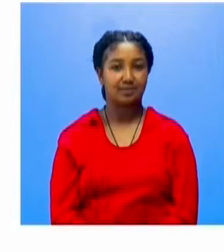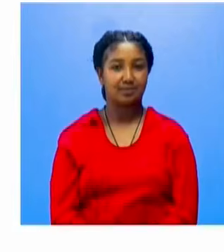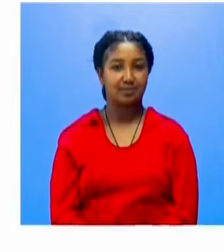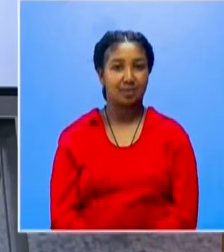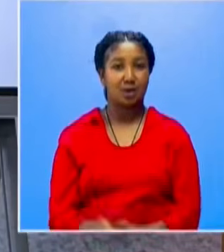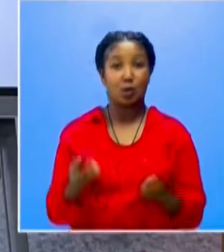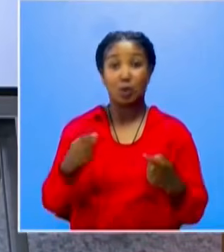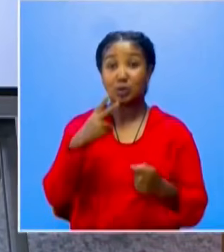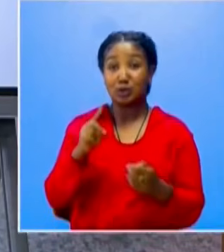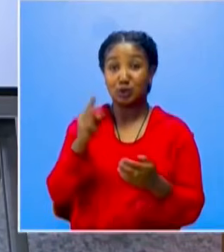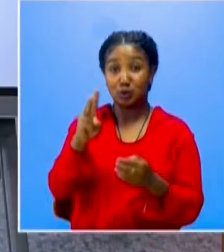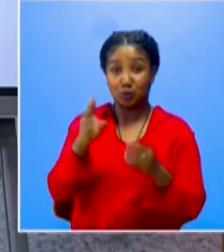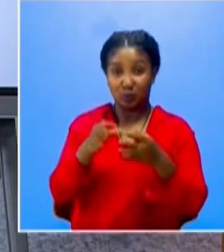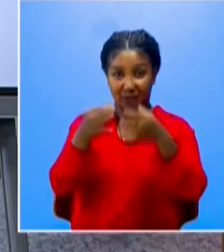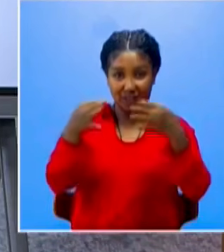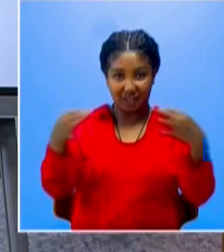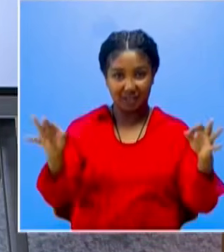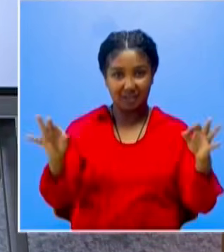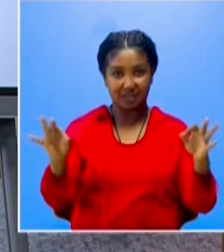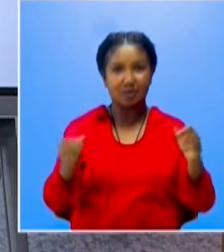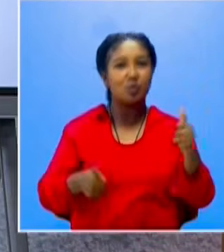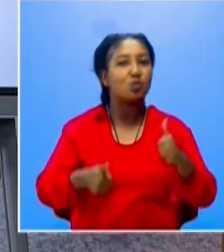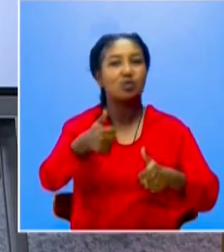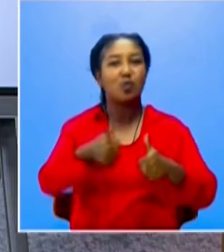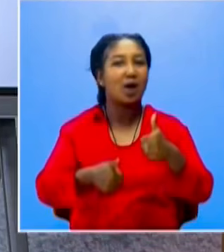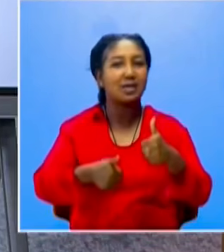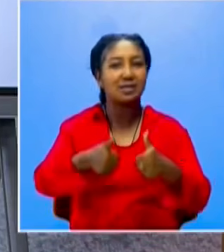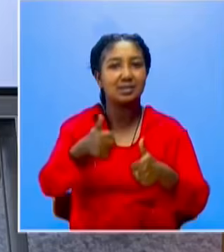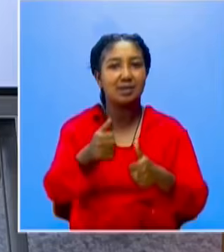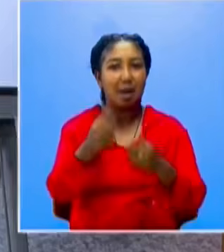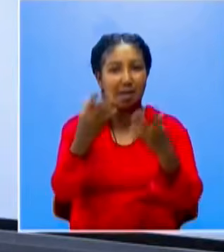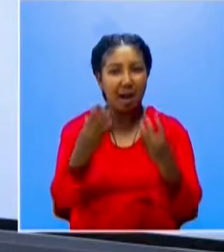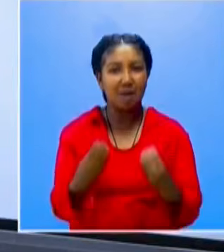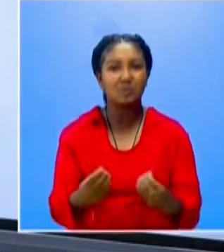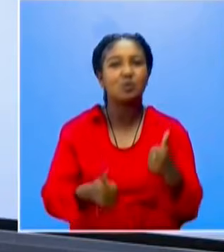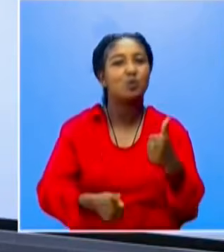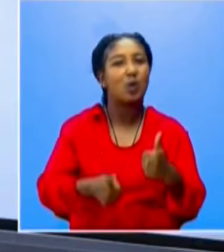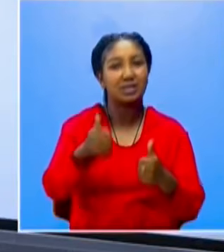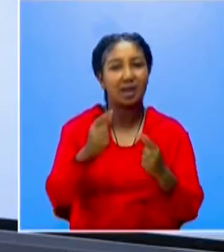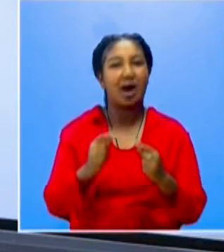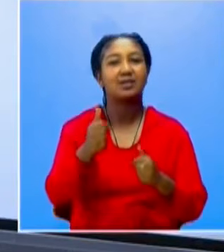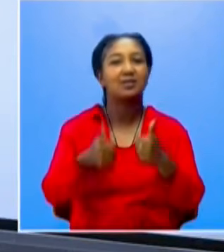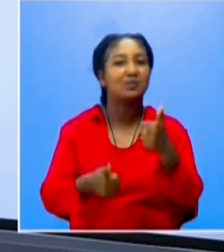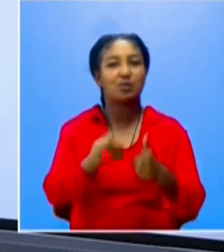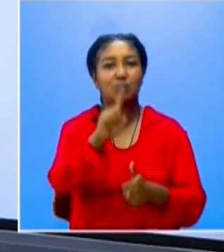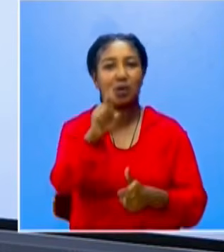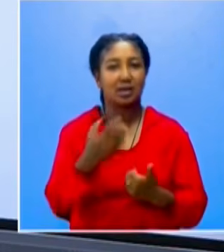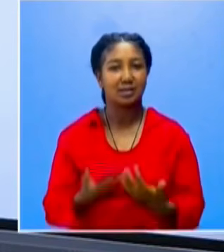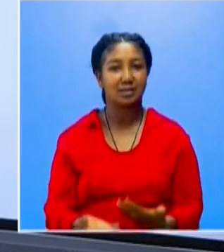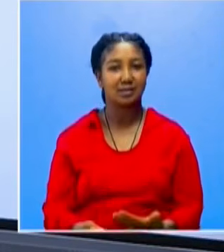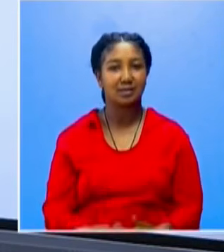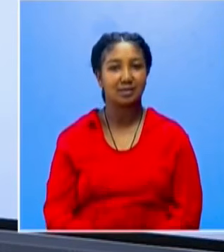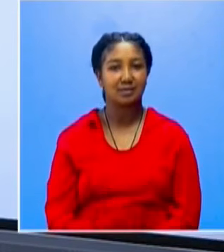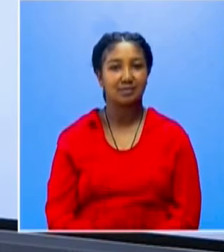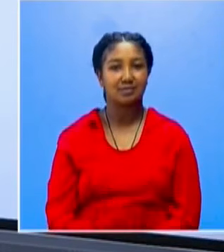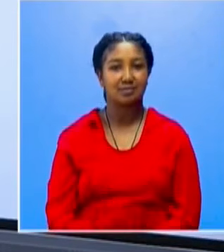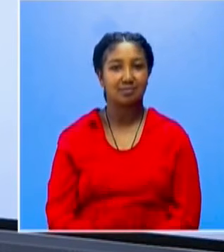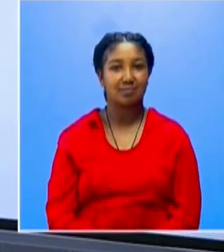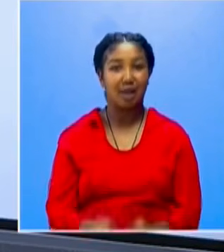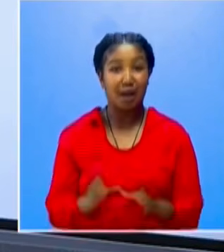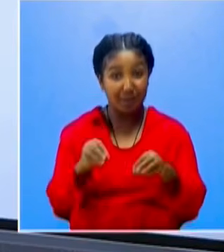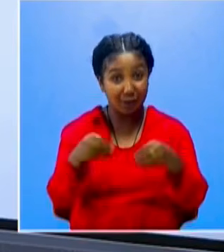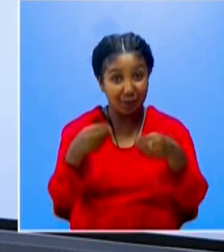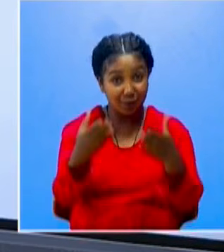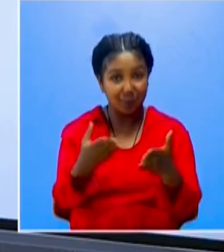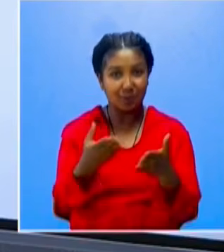When you see these two sentences, which one of them is passive and which one of them is active? Let me give